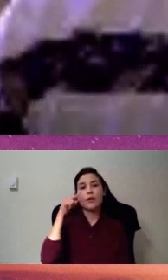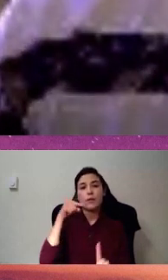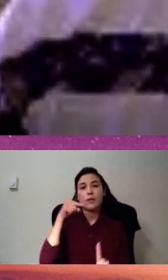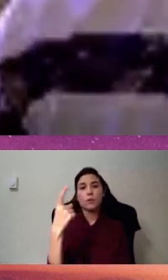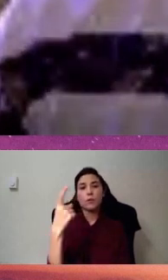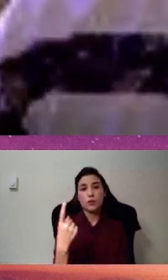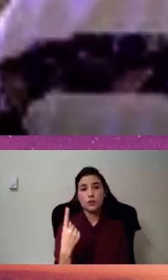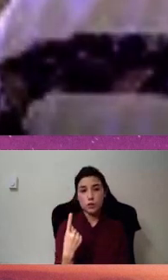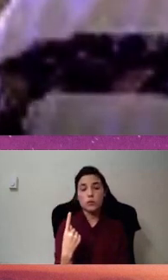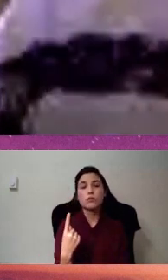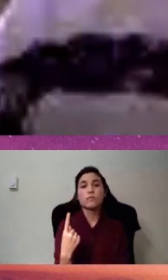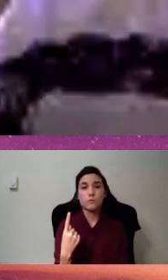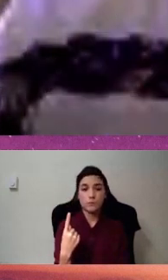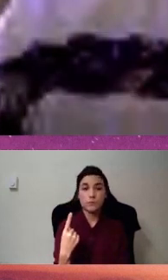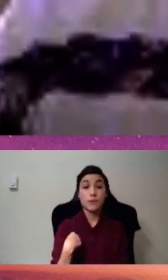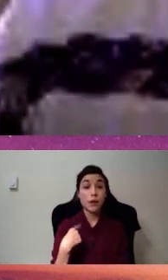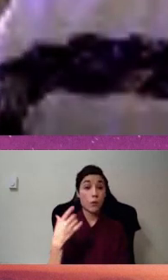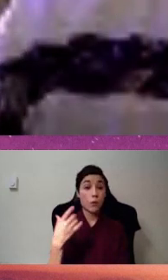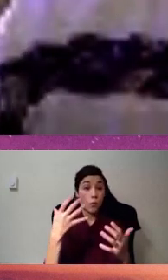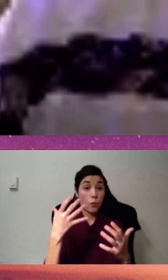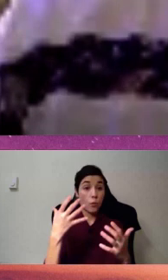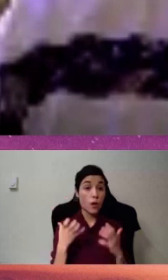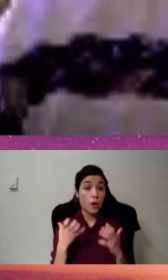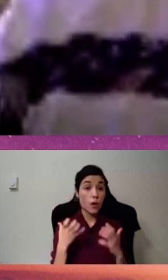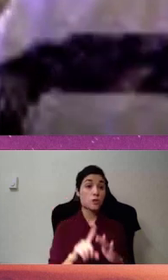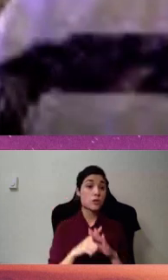just lead into it by saying that